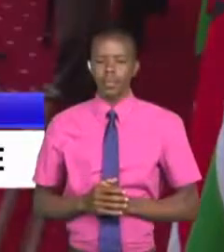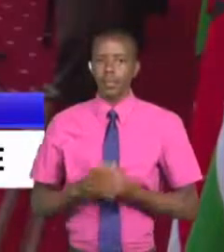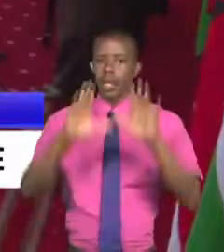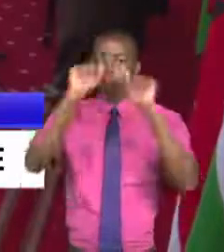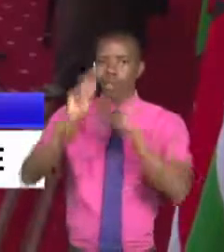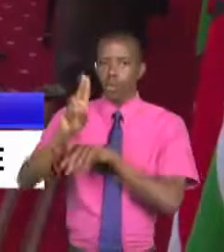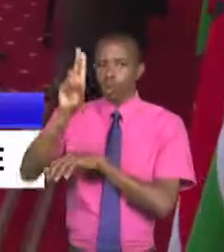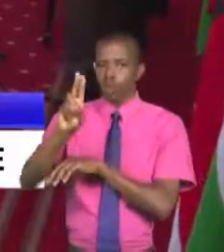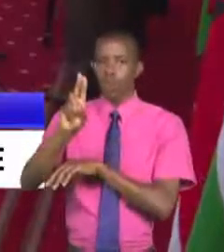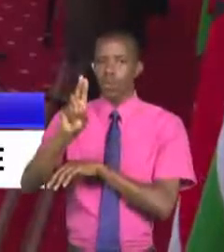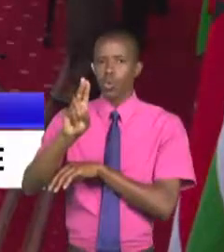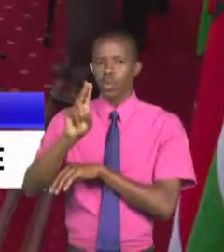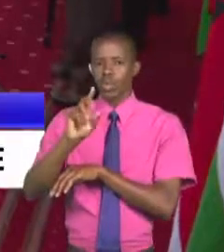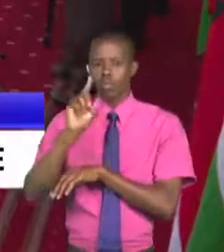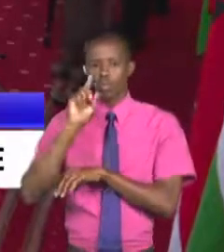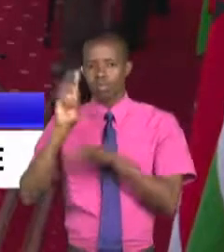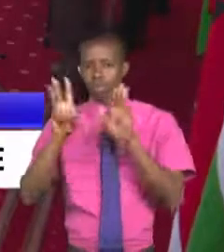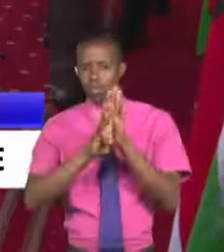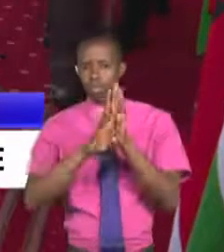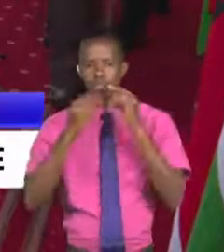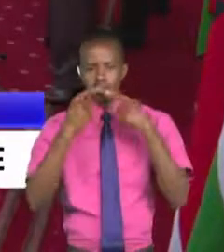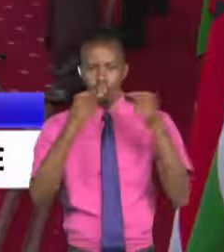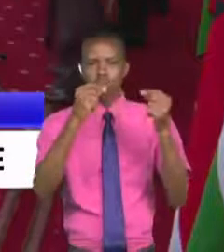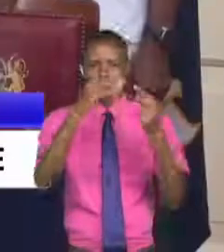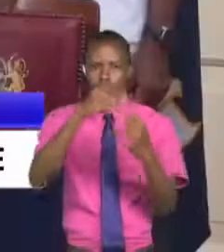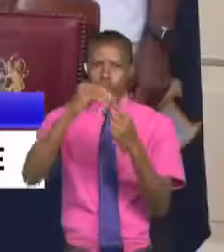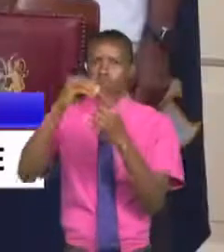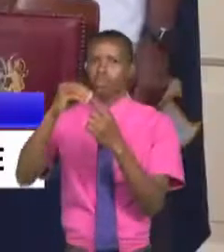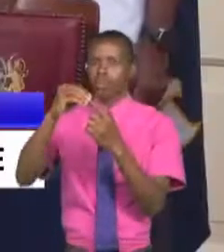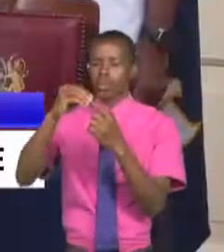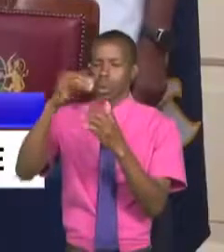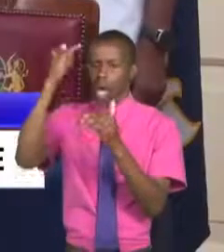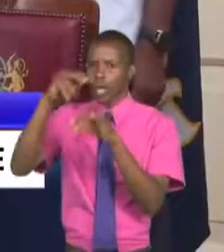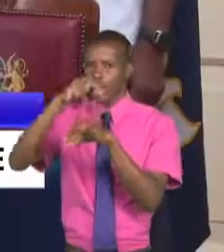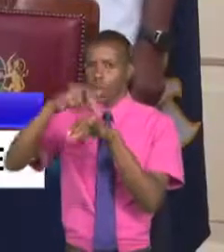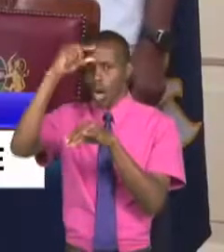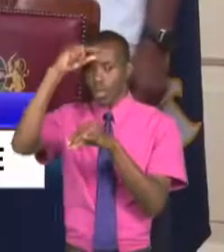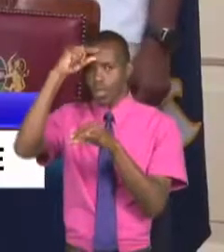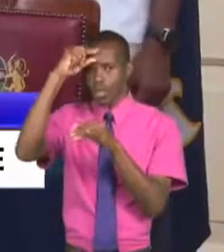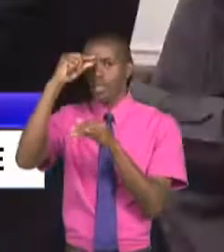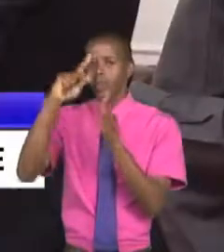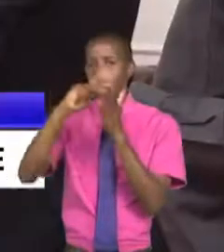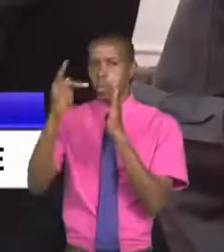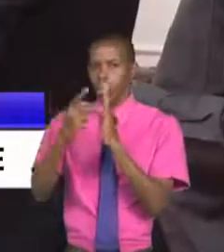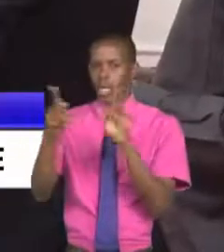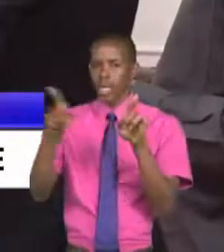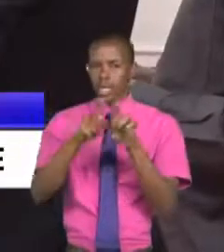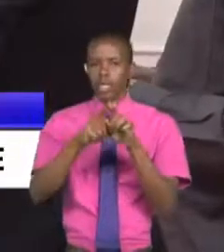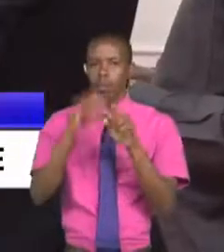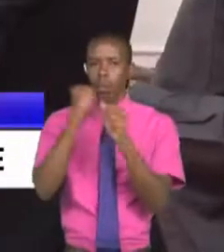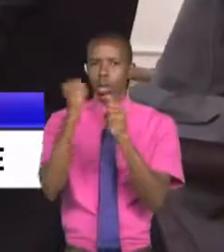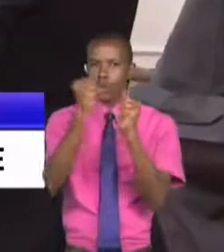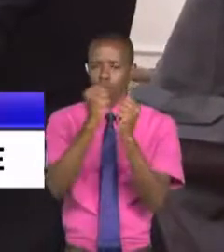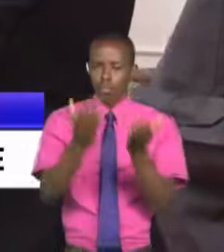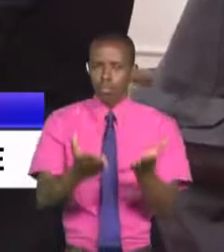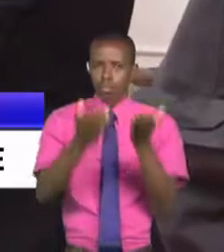President Uhuru Kenyatta has told new CASs to prioritize completion of national government projects in their respective dockets, as well as embrace teamwork in advancing